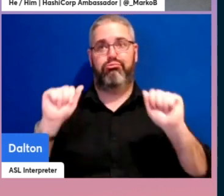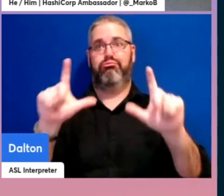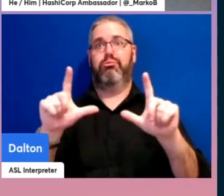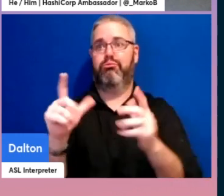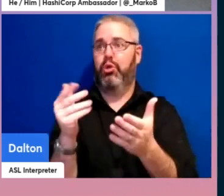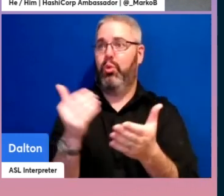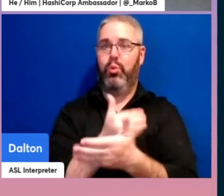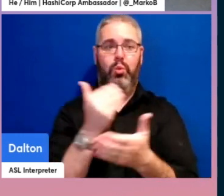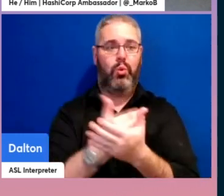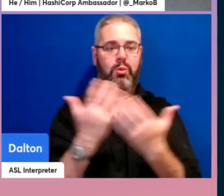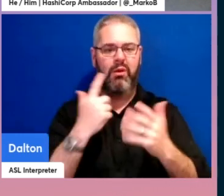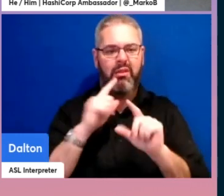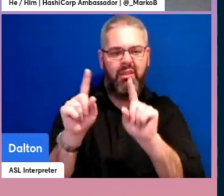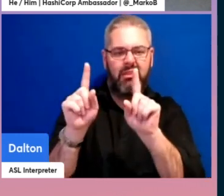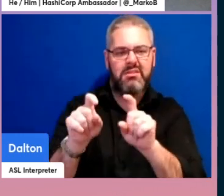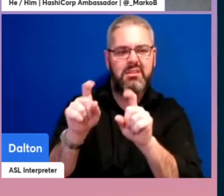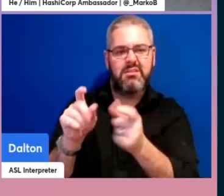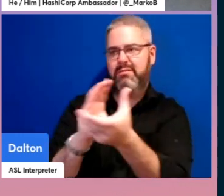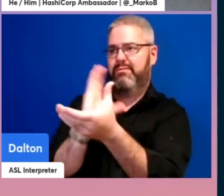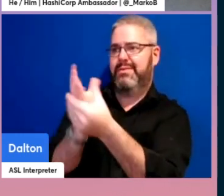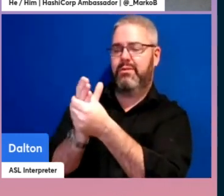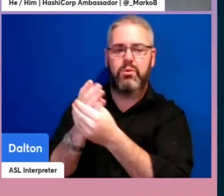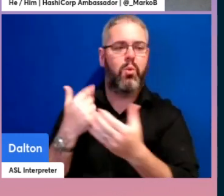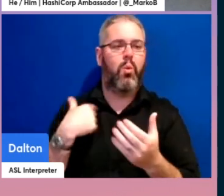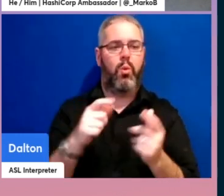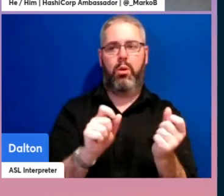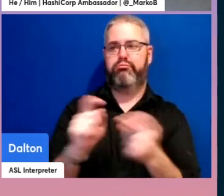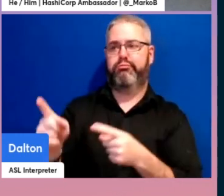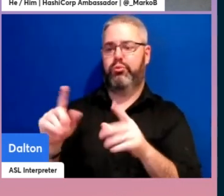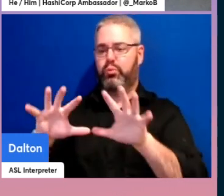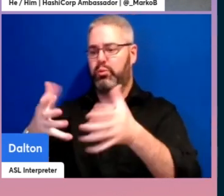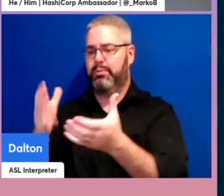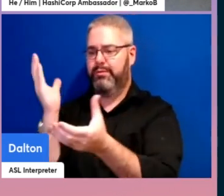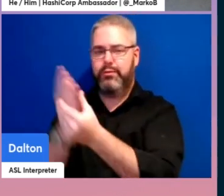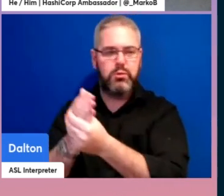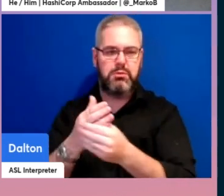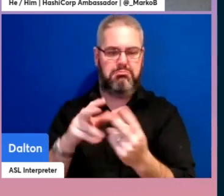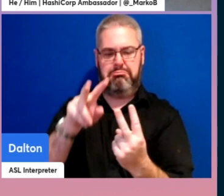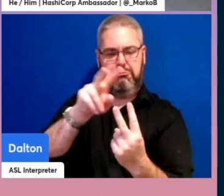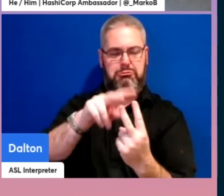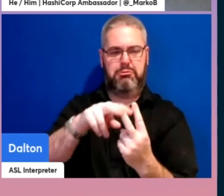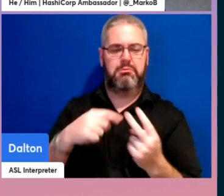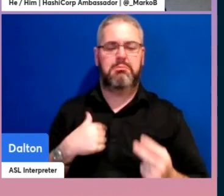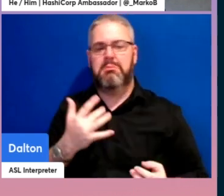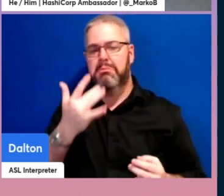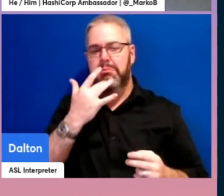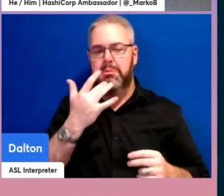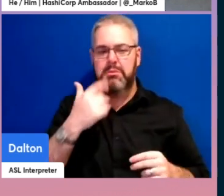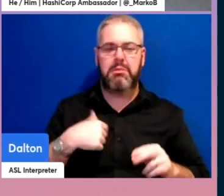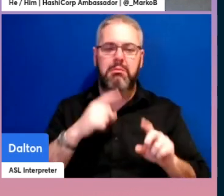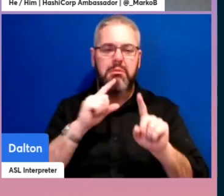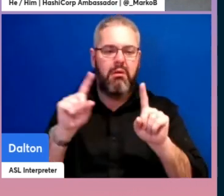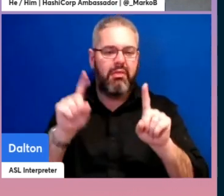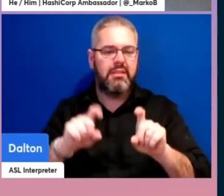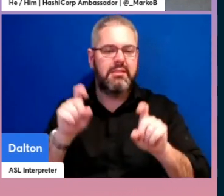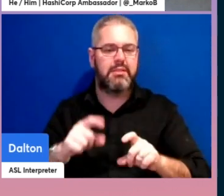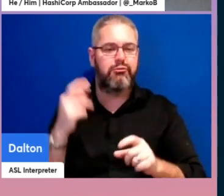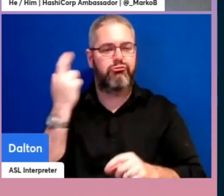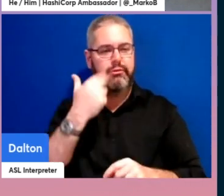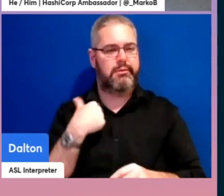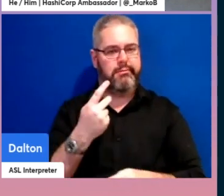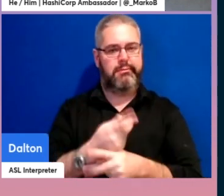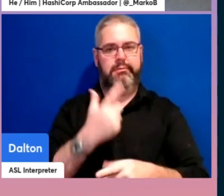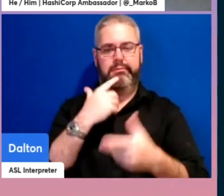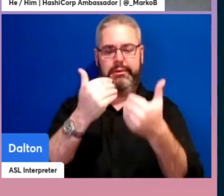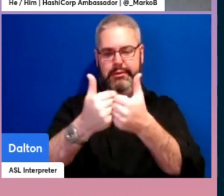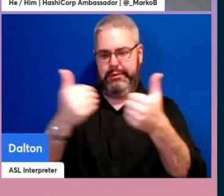the test subfolder, or if you're dropping that directly in the root folder, that works as well. I kind of prefer the test subfolder. I think it kind of nicely separates the